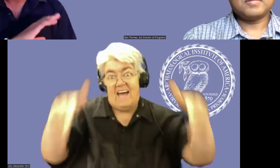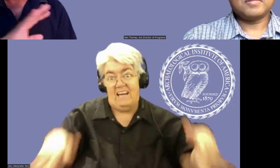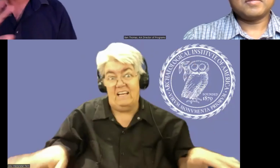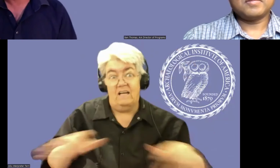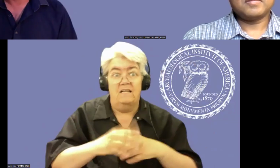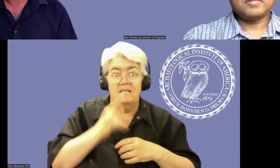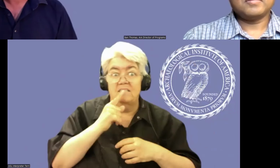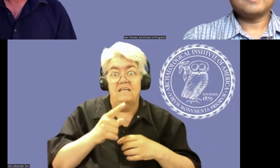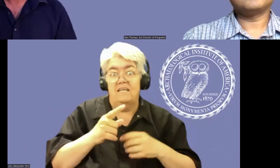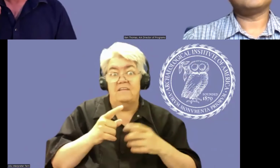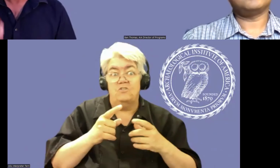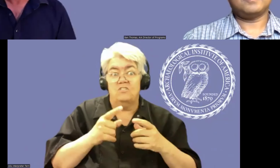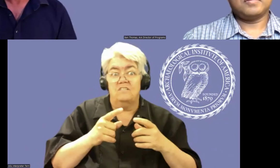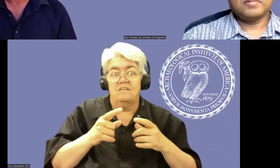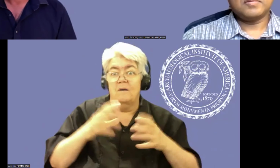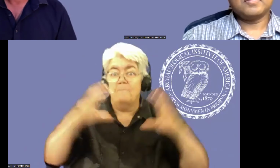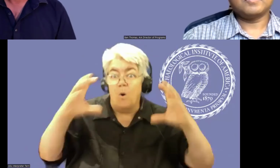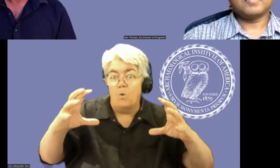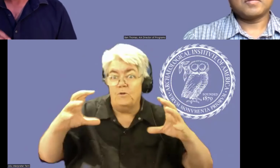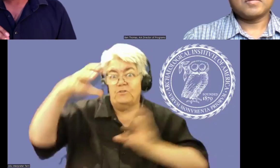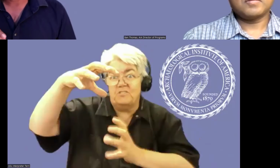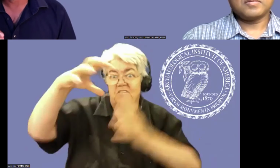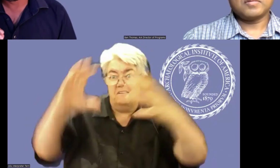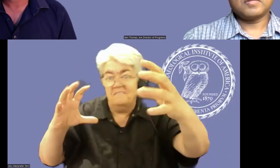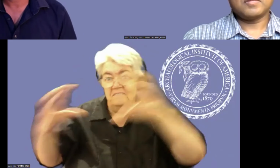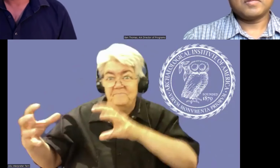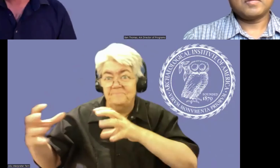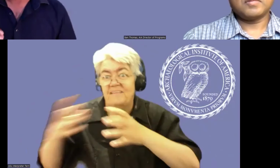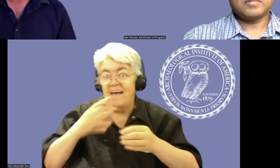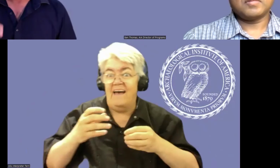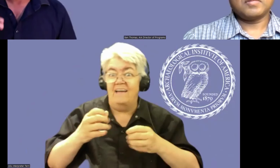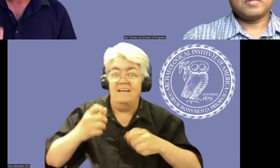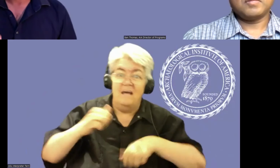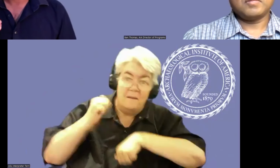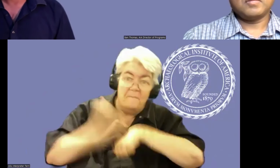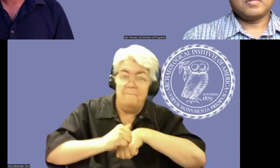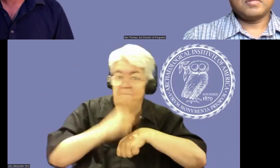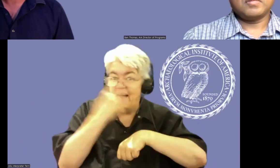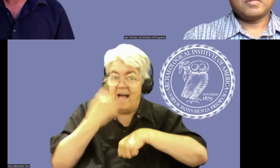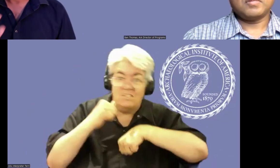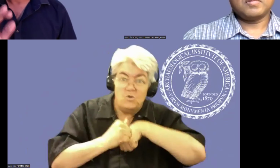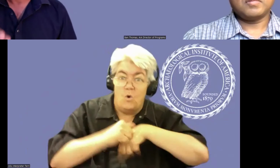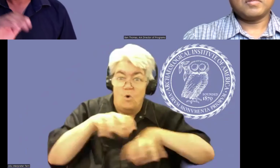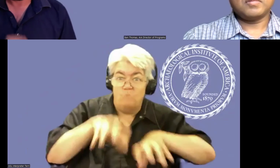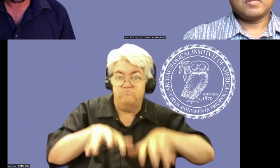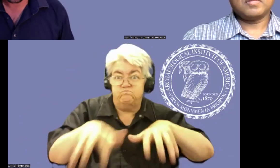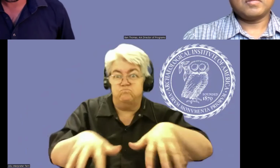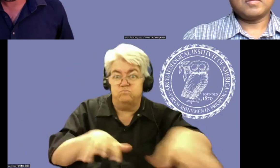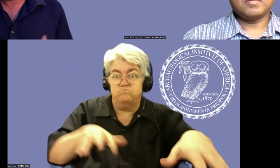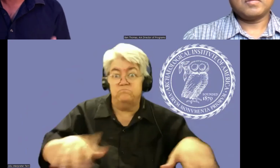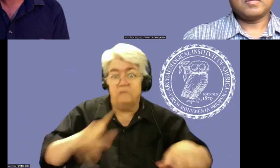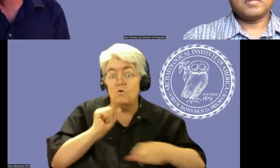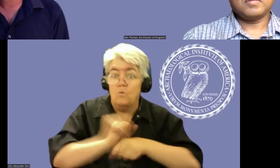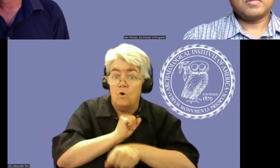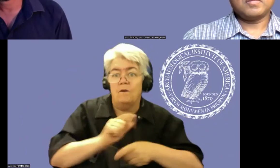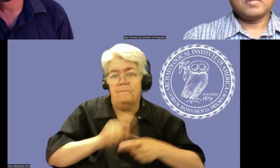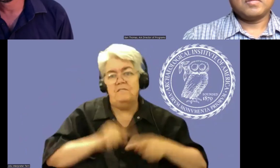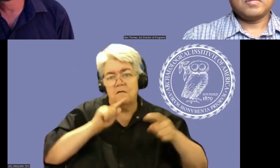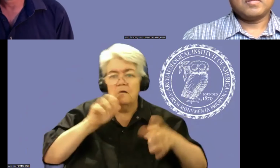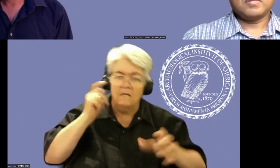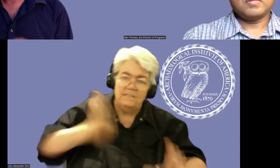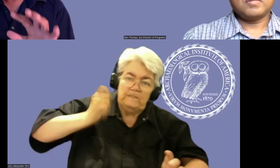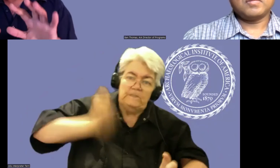basalt everywhere. So to work is really about clearing the land. And there's excellent work by one of our colleagues,